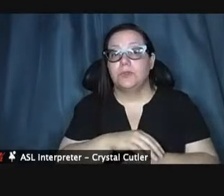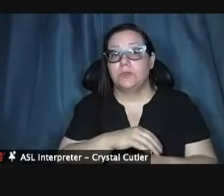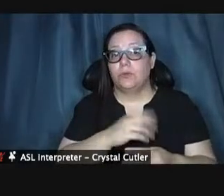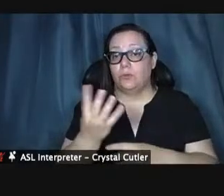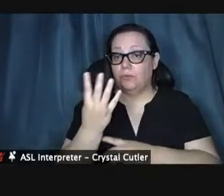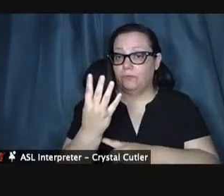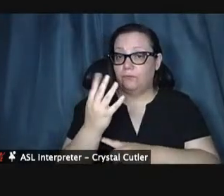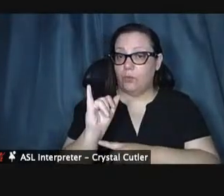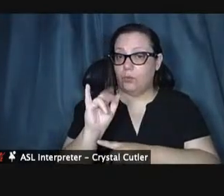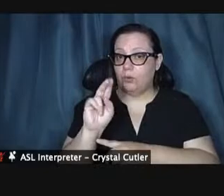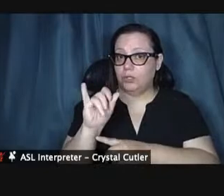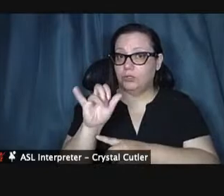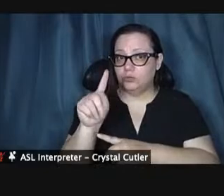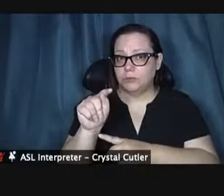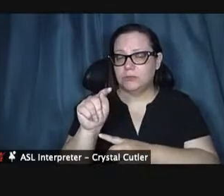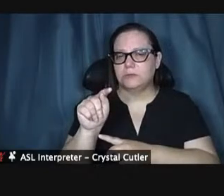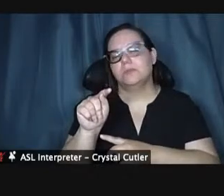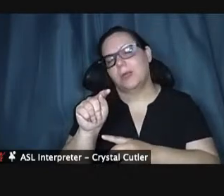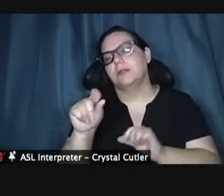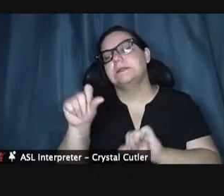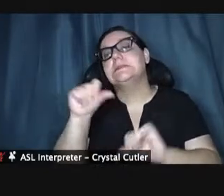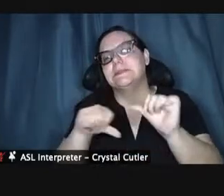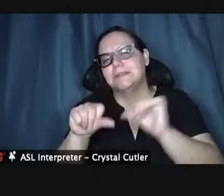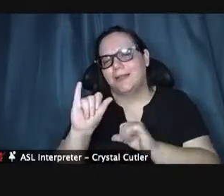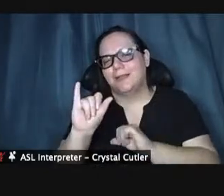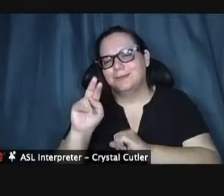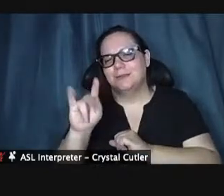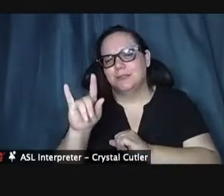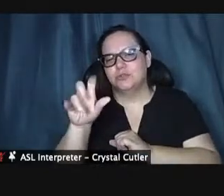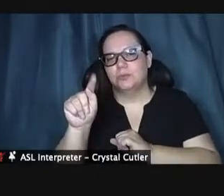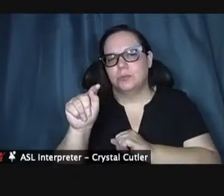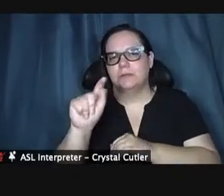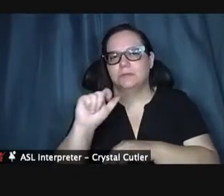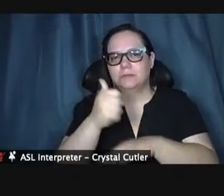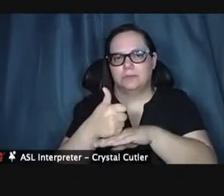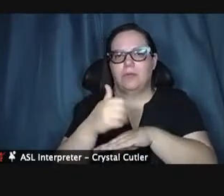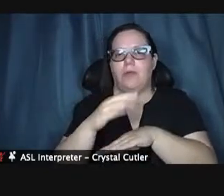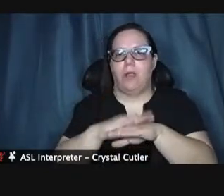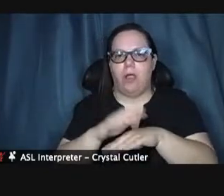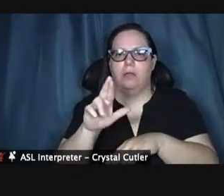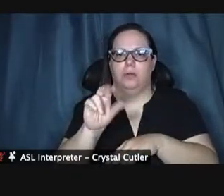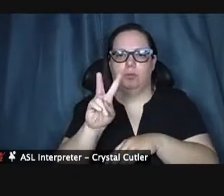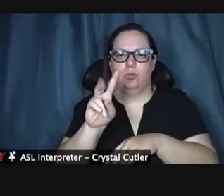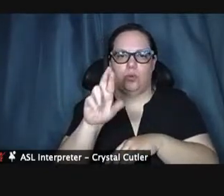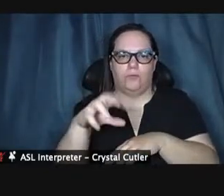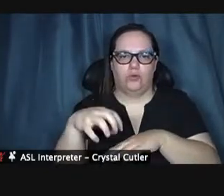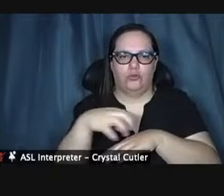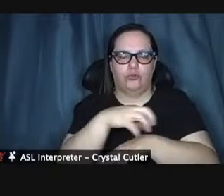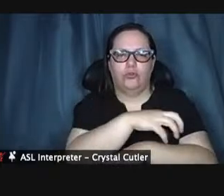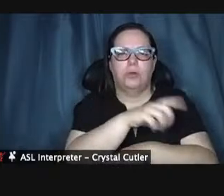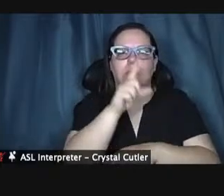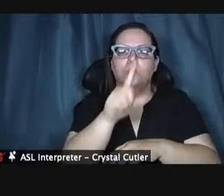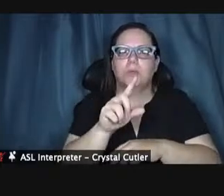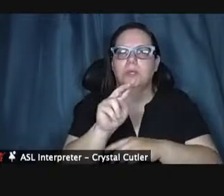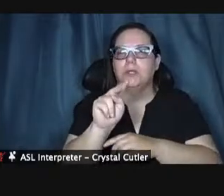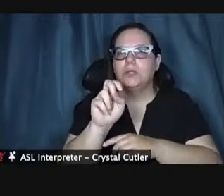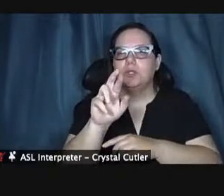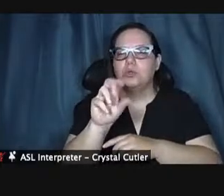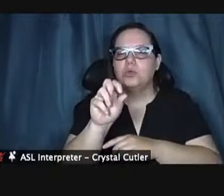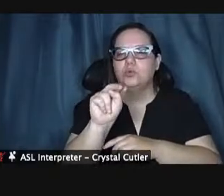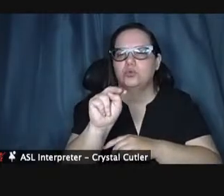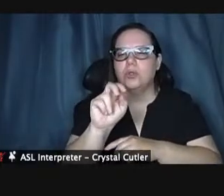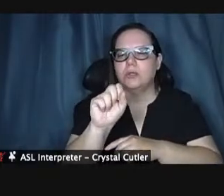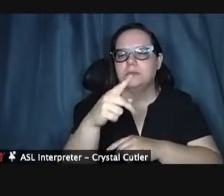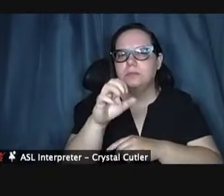that, science instruments that we have on the rover. Really quickly, the neutron spectrometer, Dan mentioned,